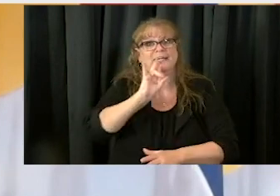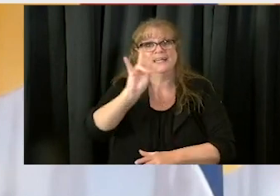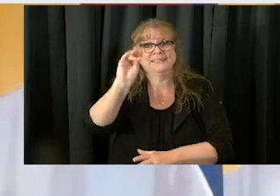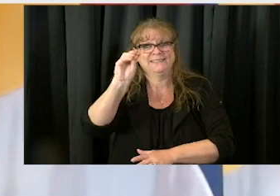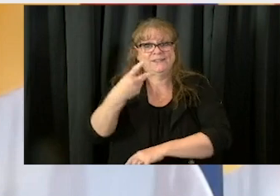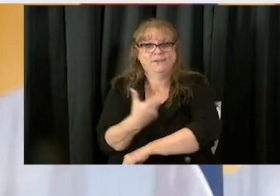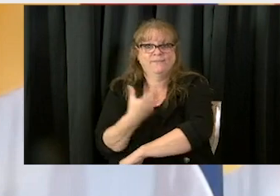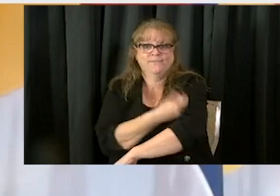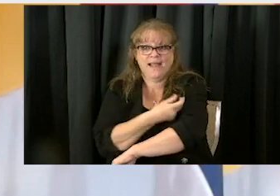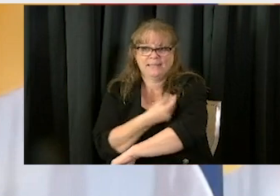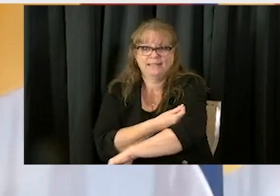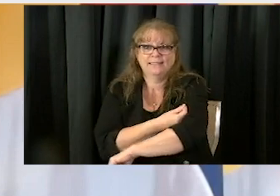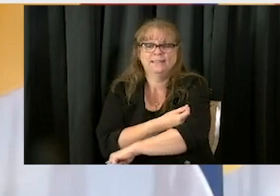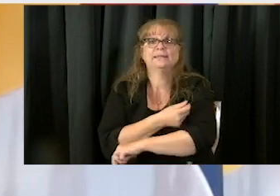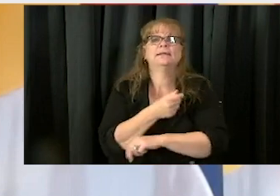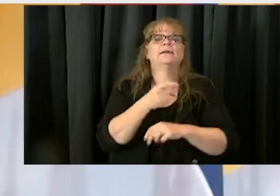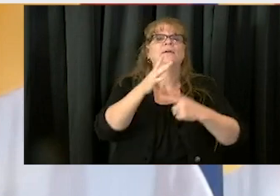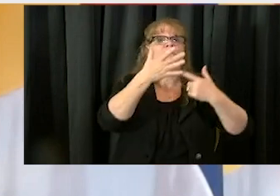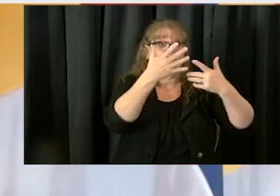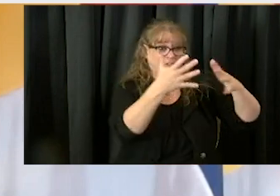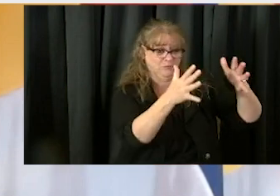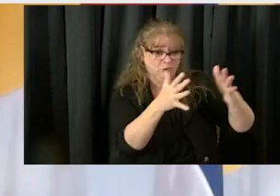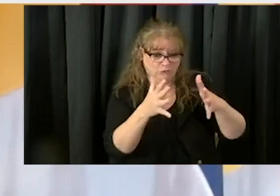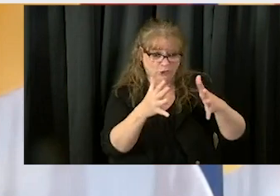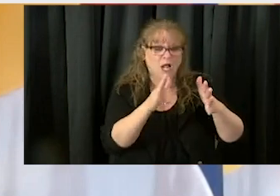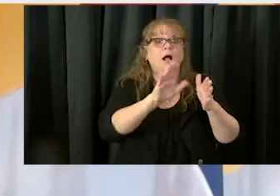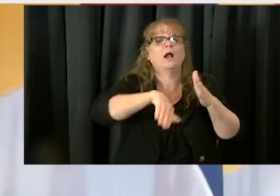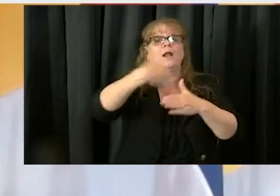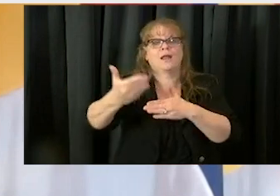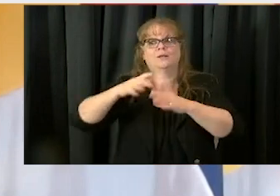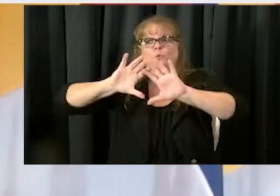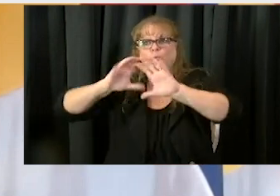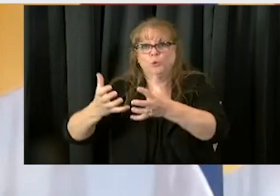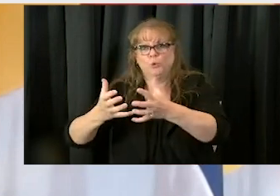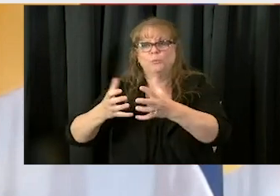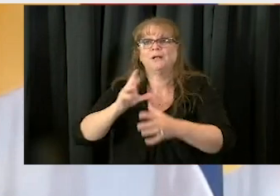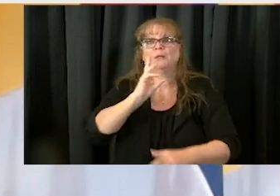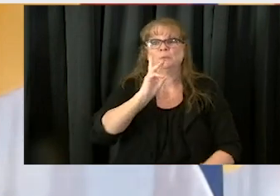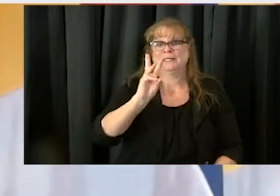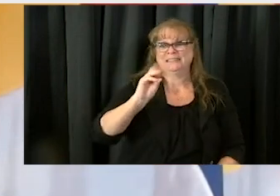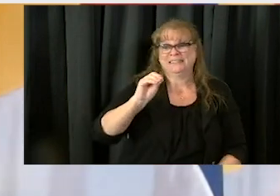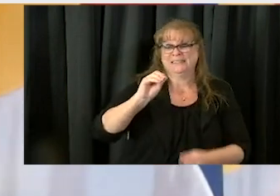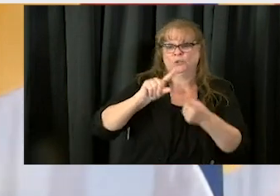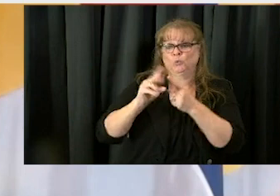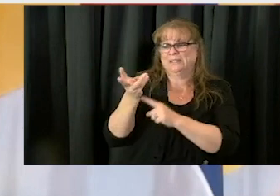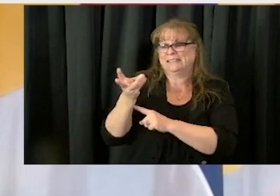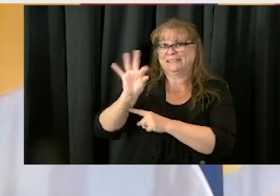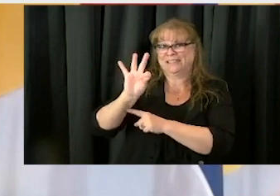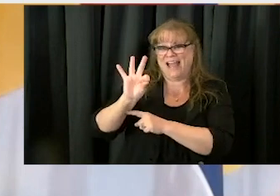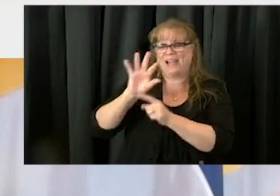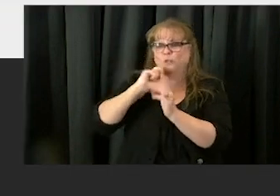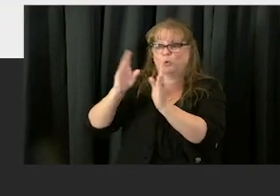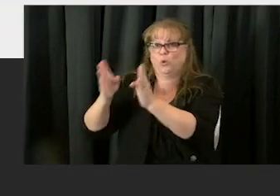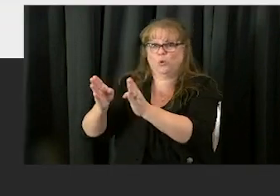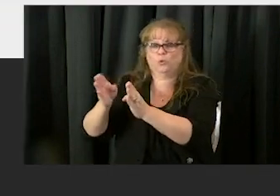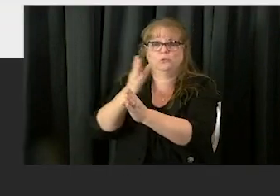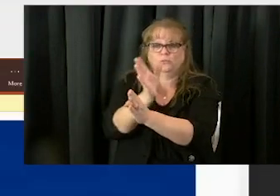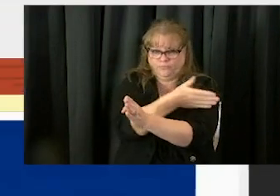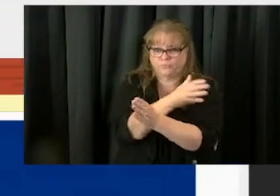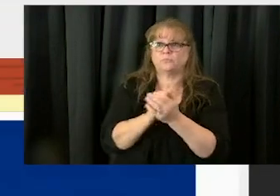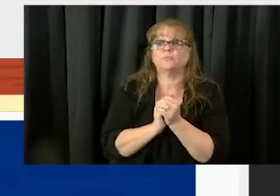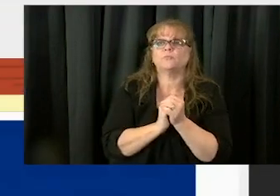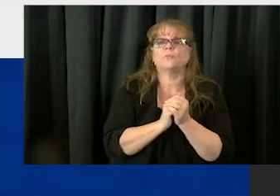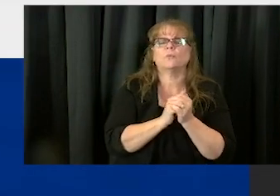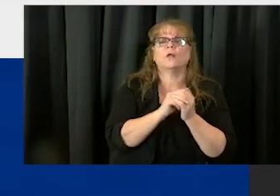and others. Today, I'm going to walk you through phase 1A and 1B. These are the ones we're focused on right now. 1A finishing up, and in many places,